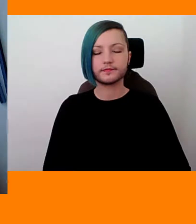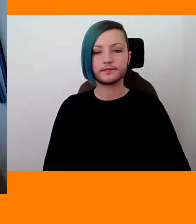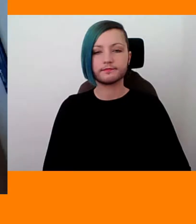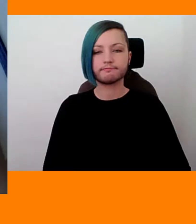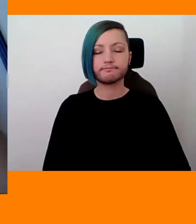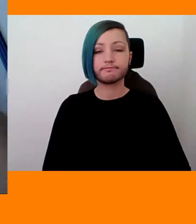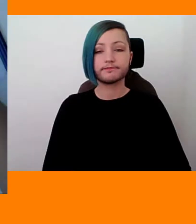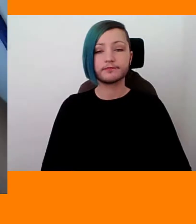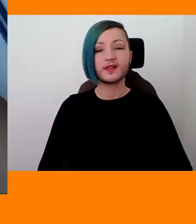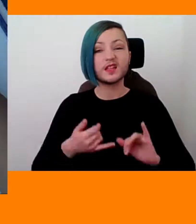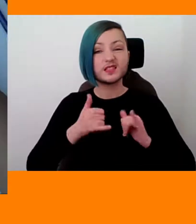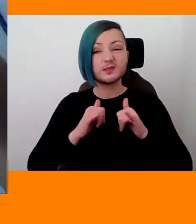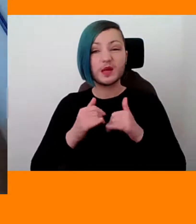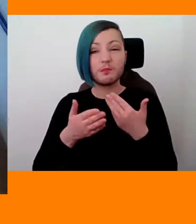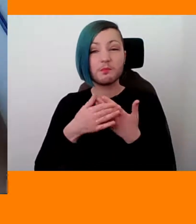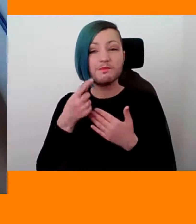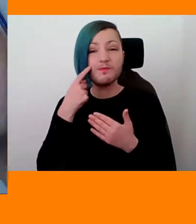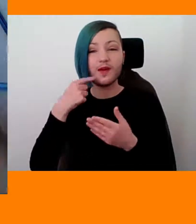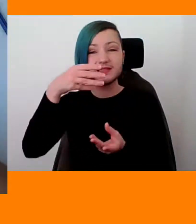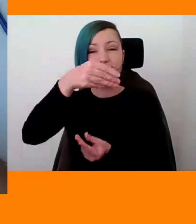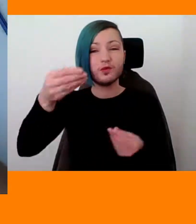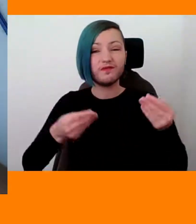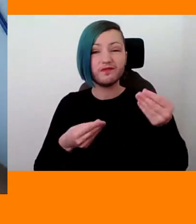Sometimes it's easy to twist your paper.